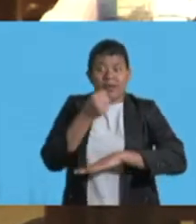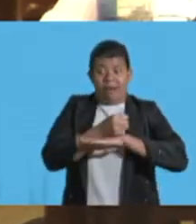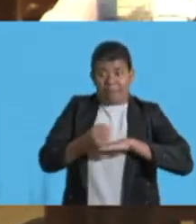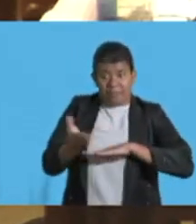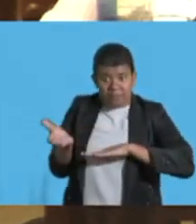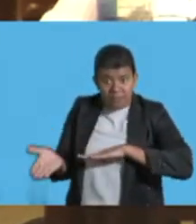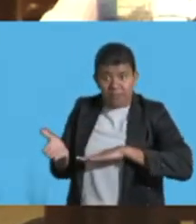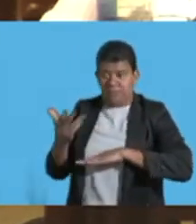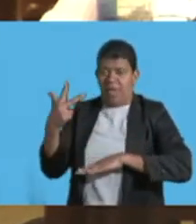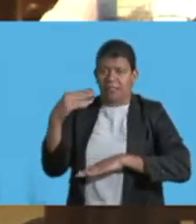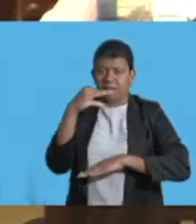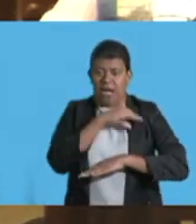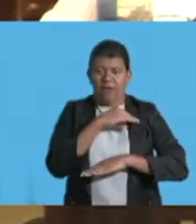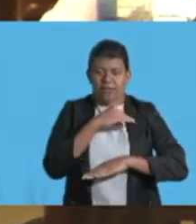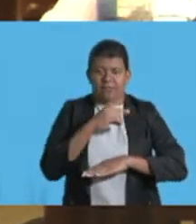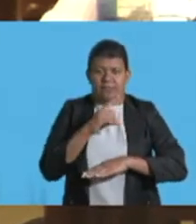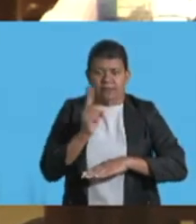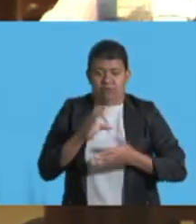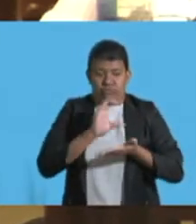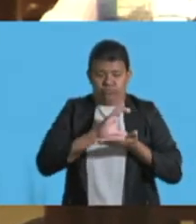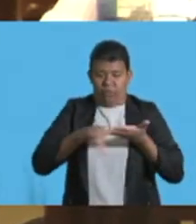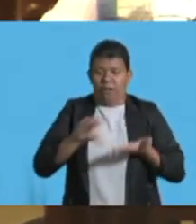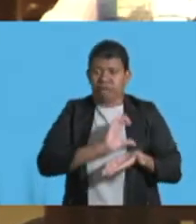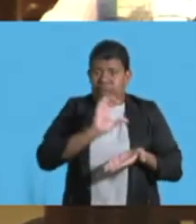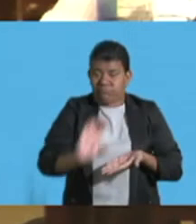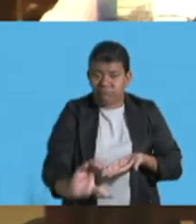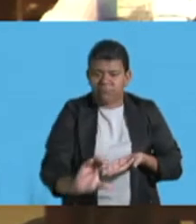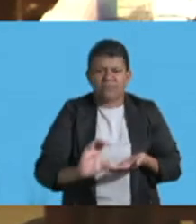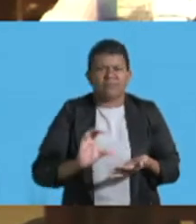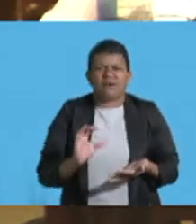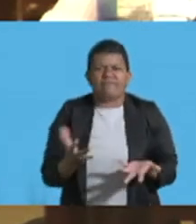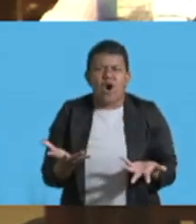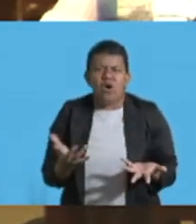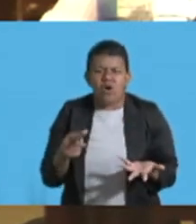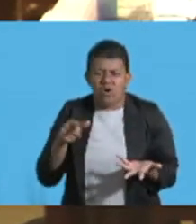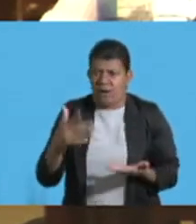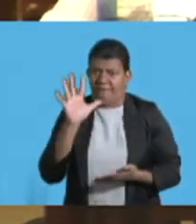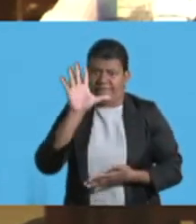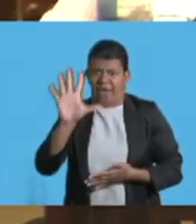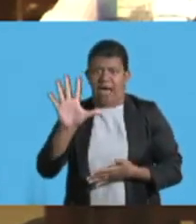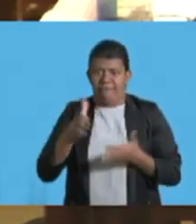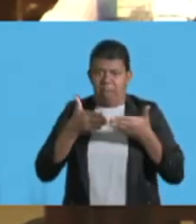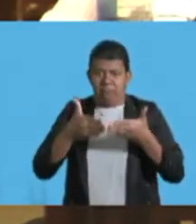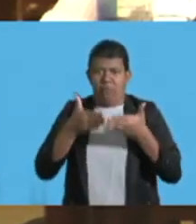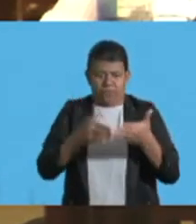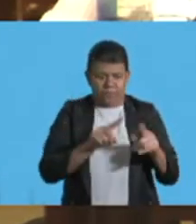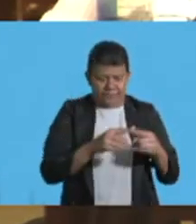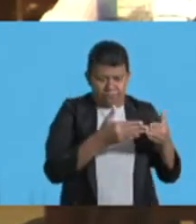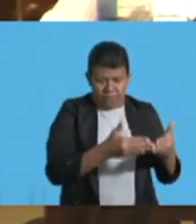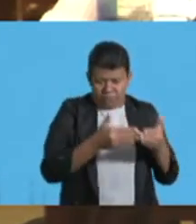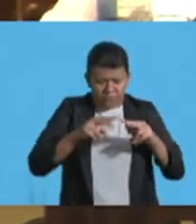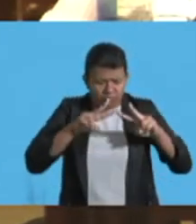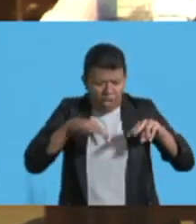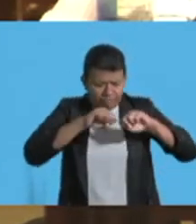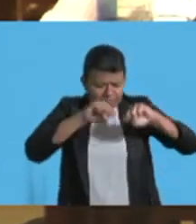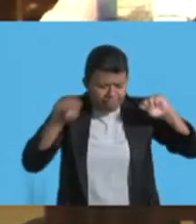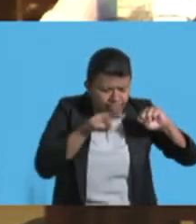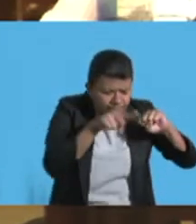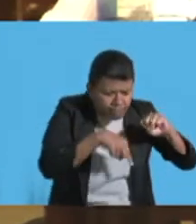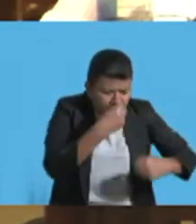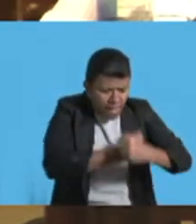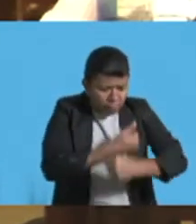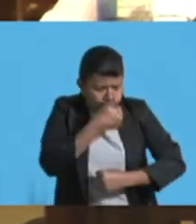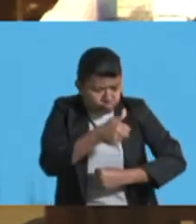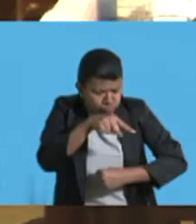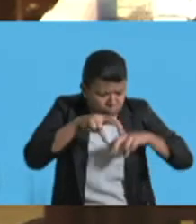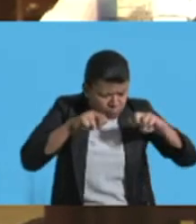$800,000 for the upgrade of 5 vessels. This is to upgrade engine overhaul, purchase of mandatory equipment such